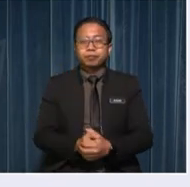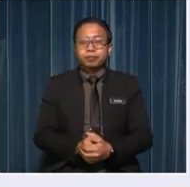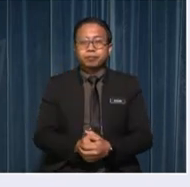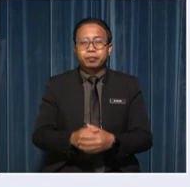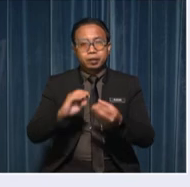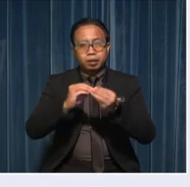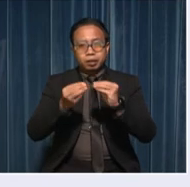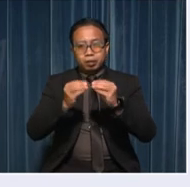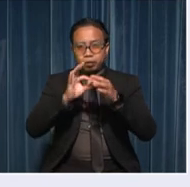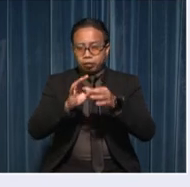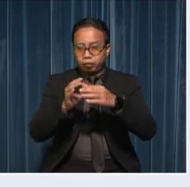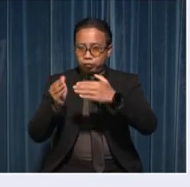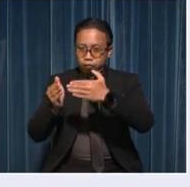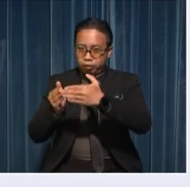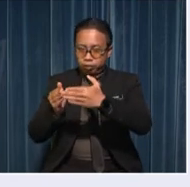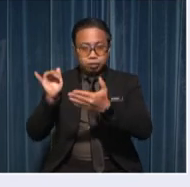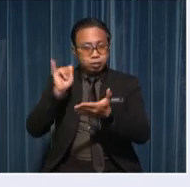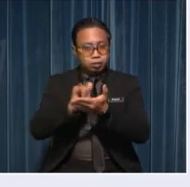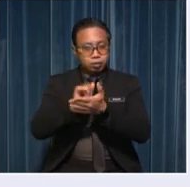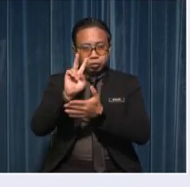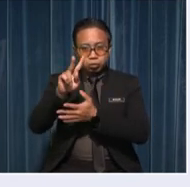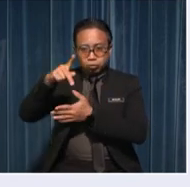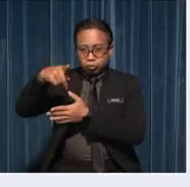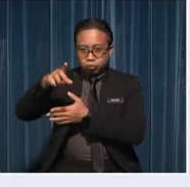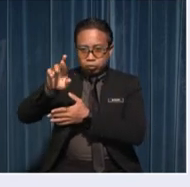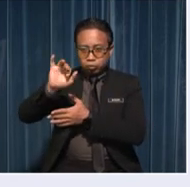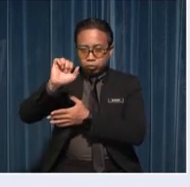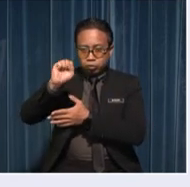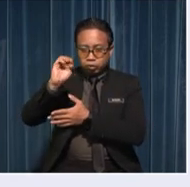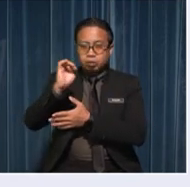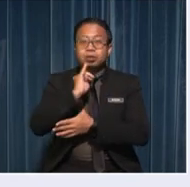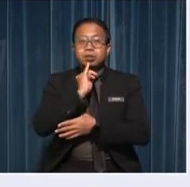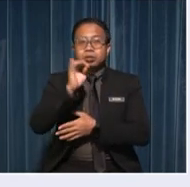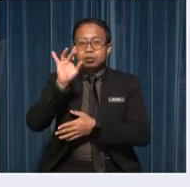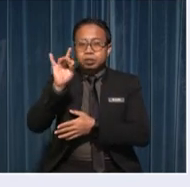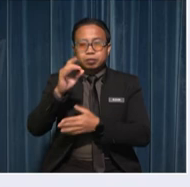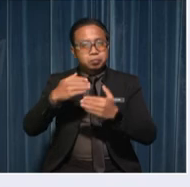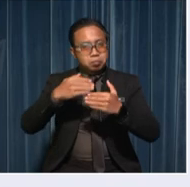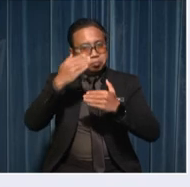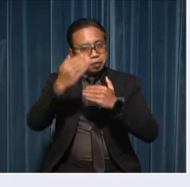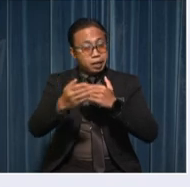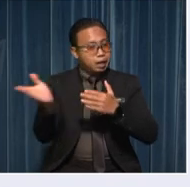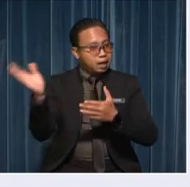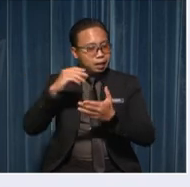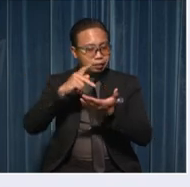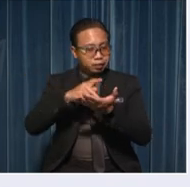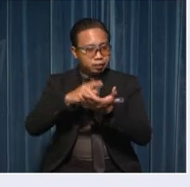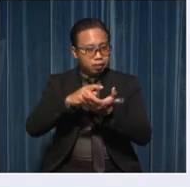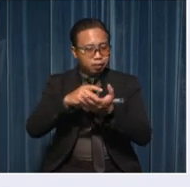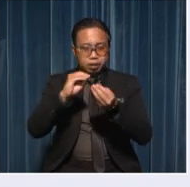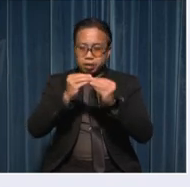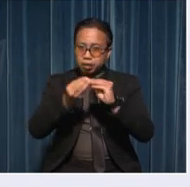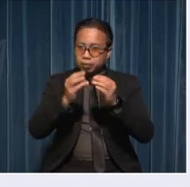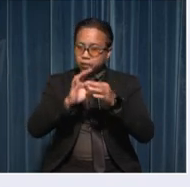number of vertices of these two prisms is 8. Next, let us count the number